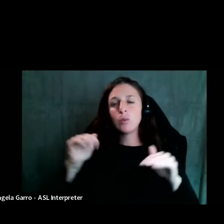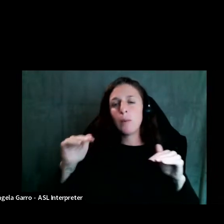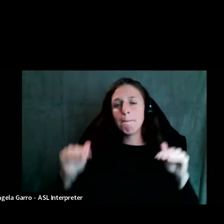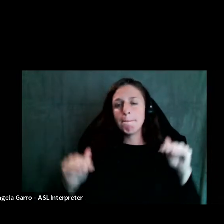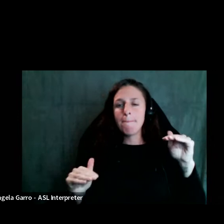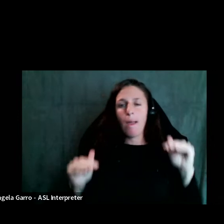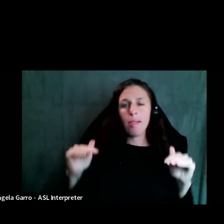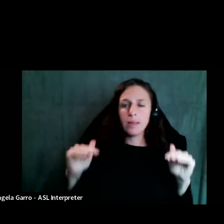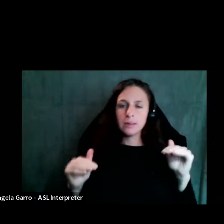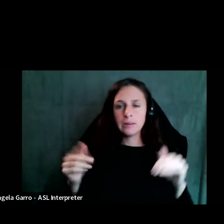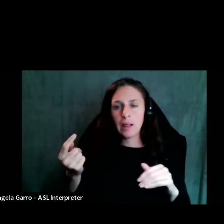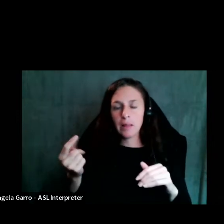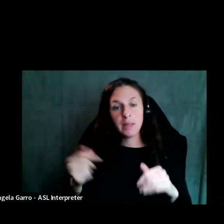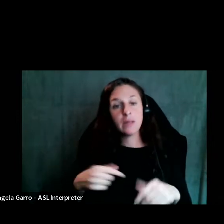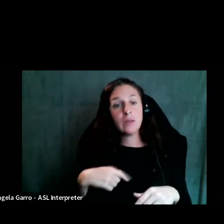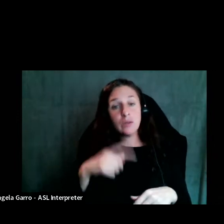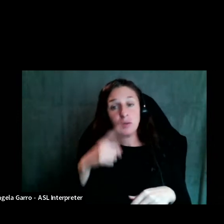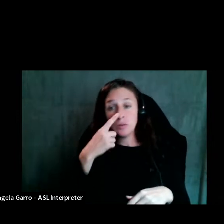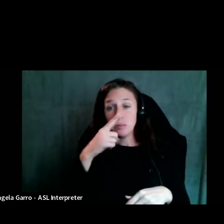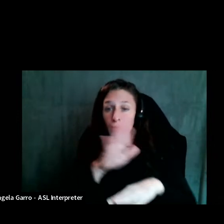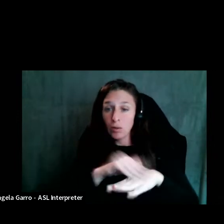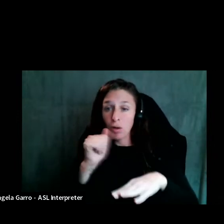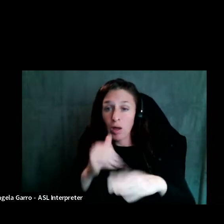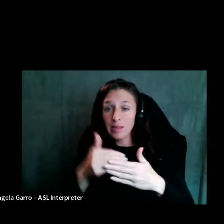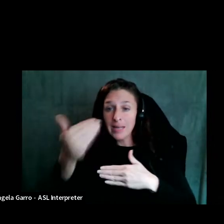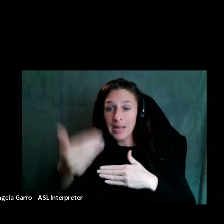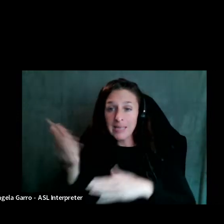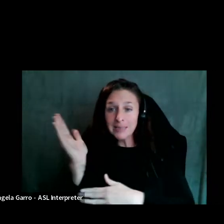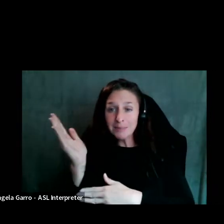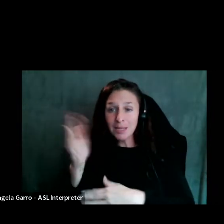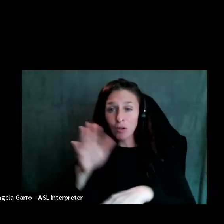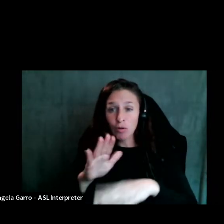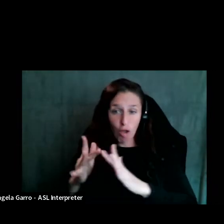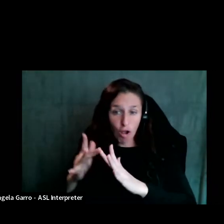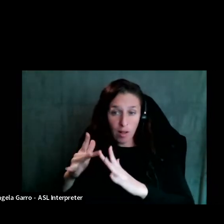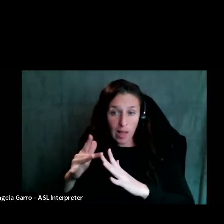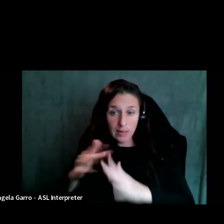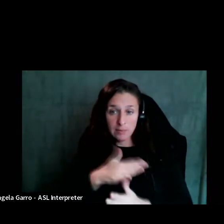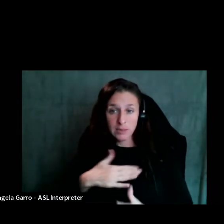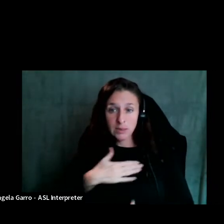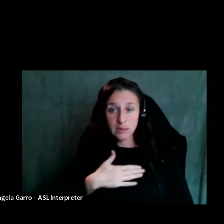So can we call the next speaker that is online, please?